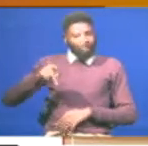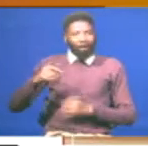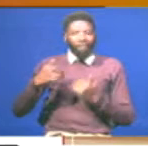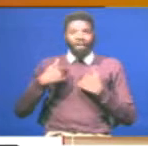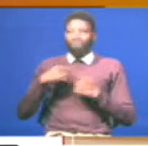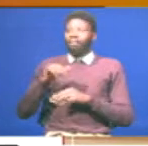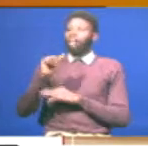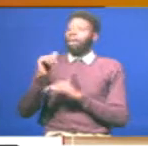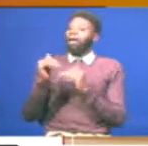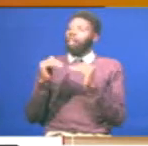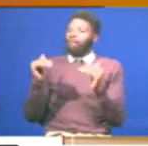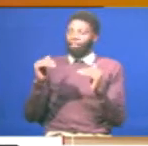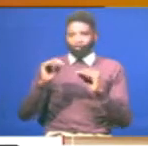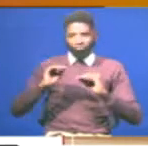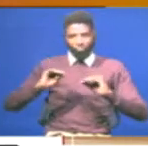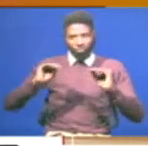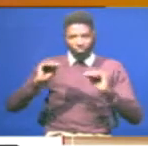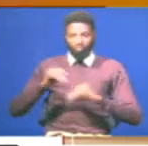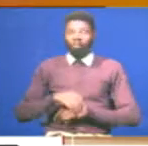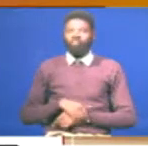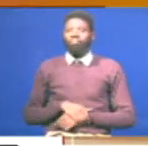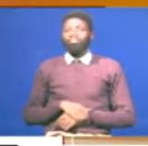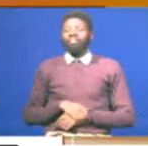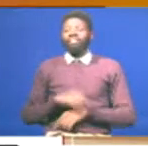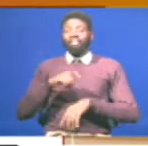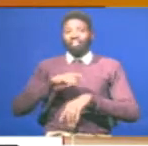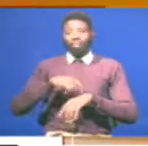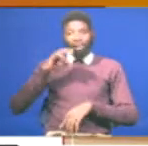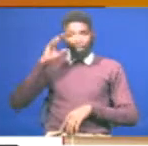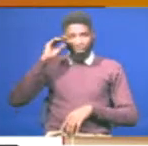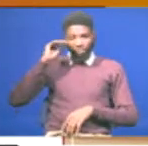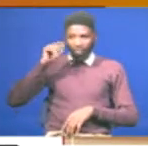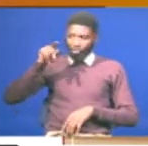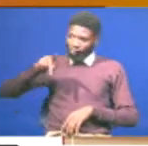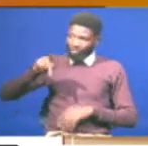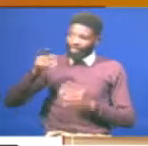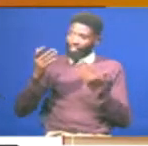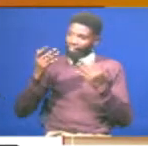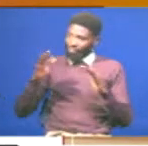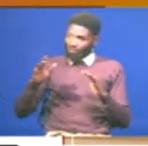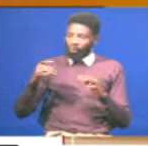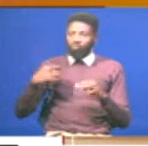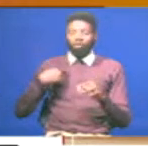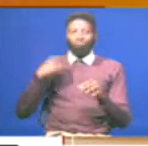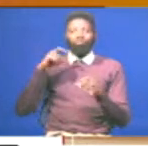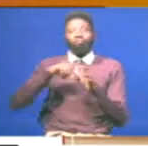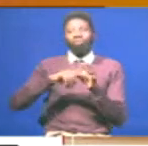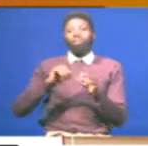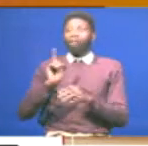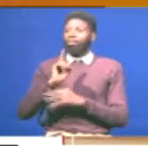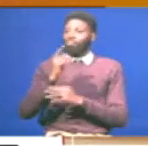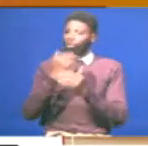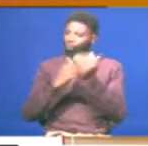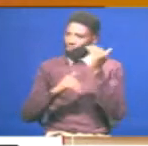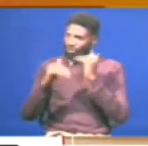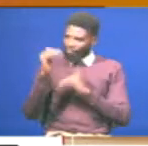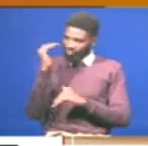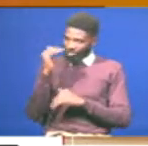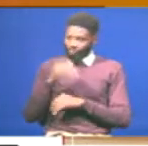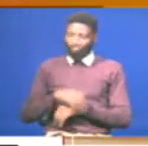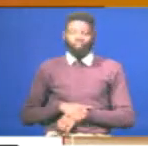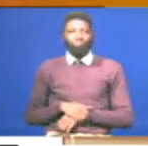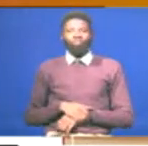Okay, interesting. Then after Mombasa Polytechnic, I was admitted at the University of Nairobi to